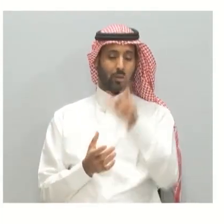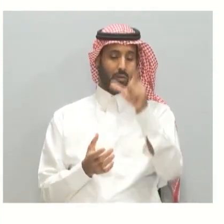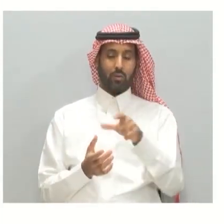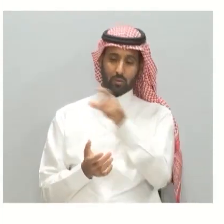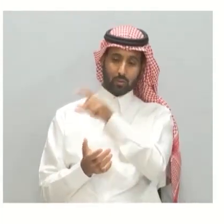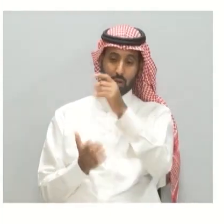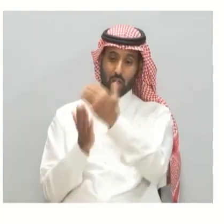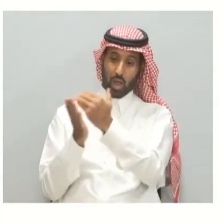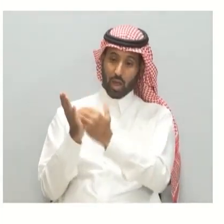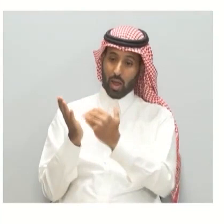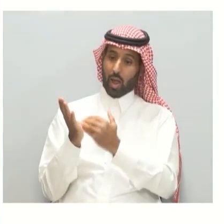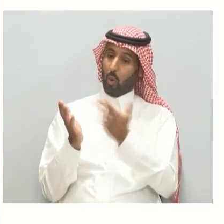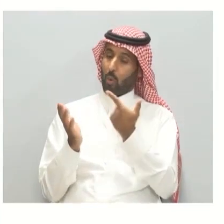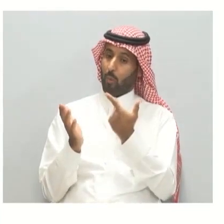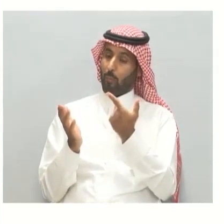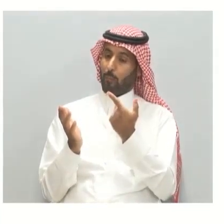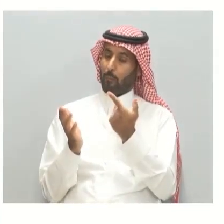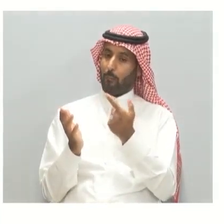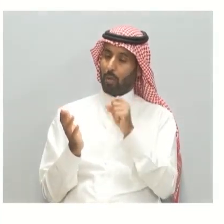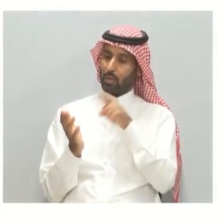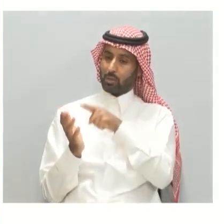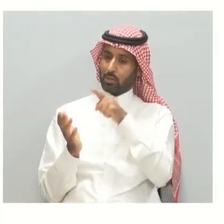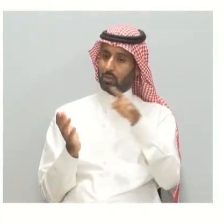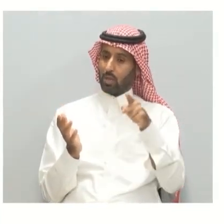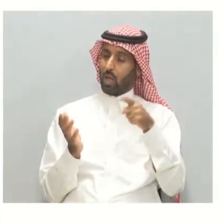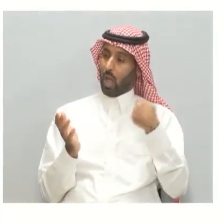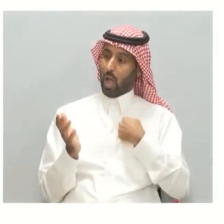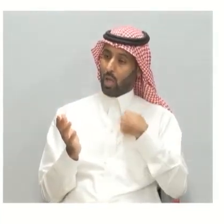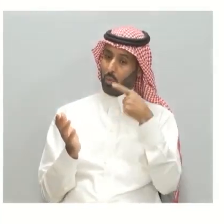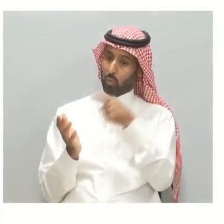paragraph, I, you, he or she, and so on. Of